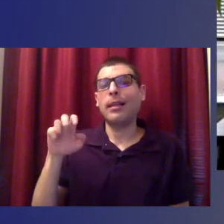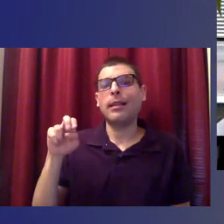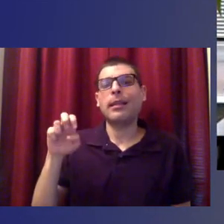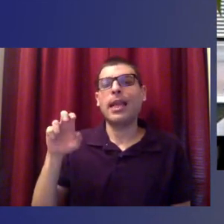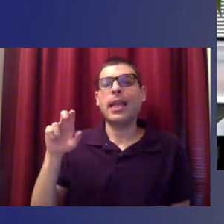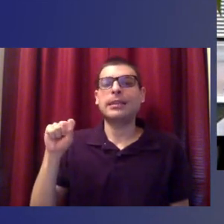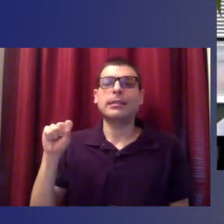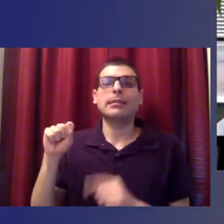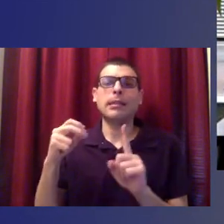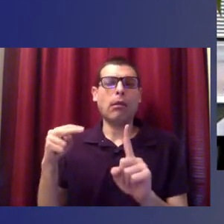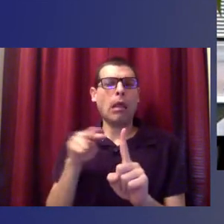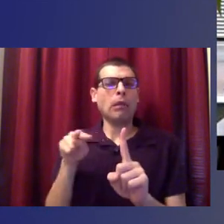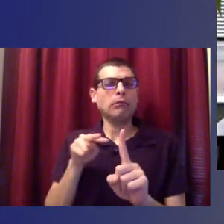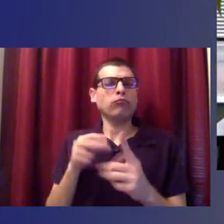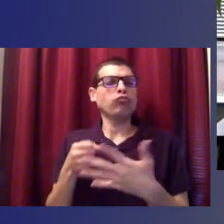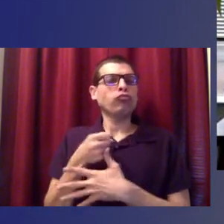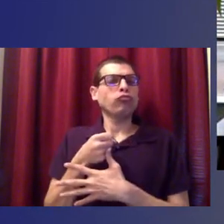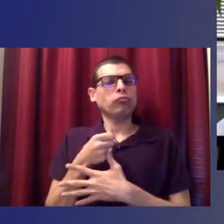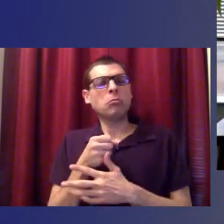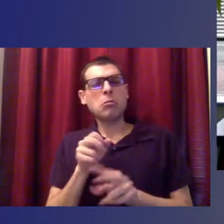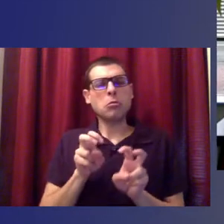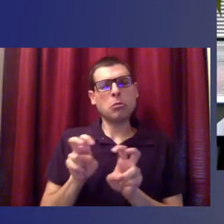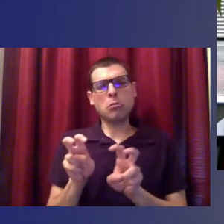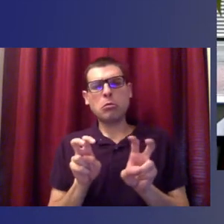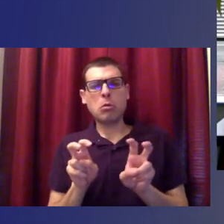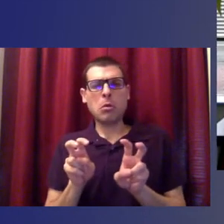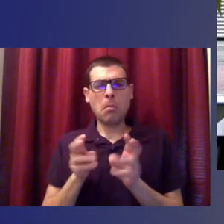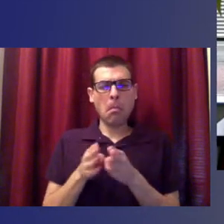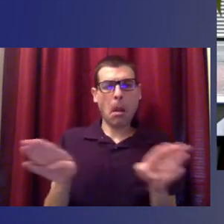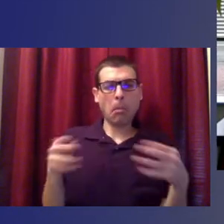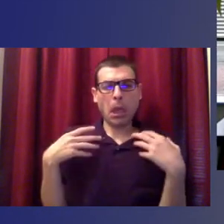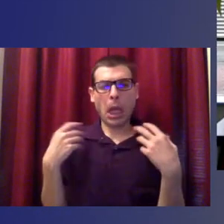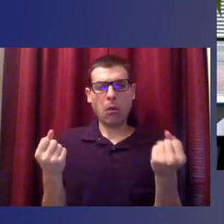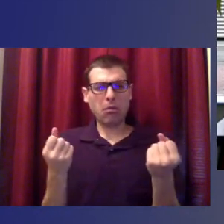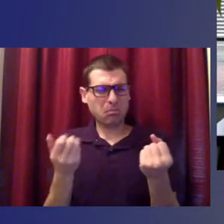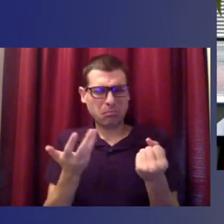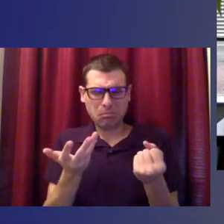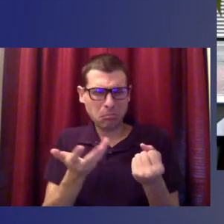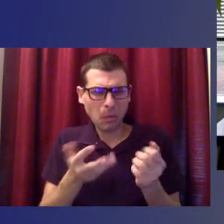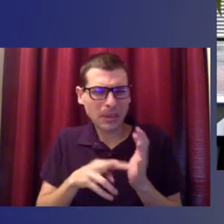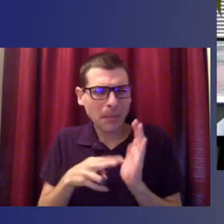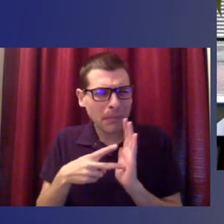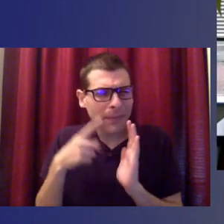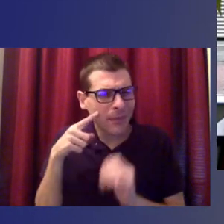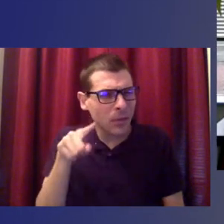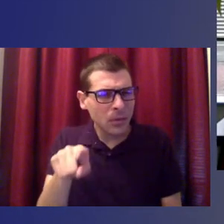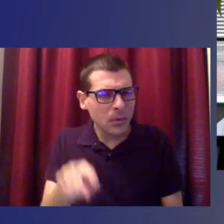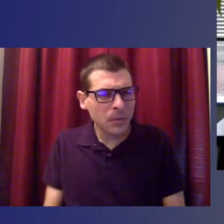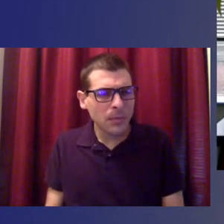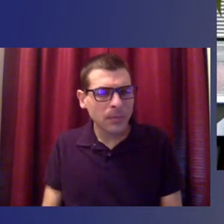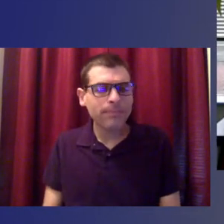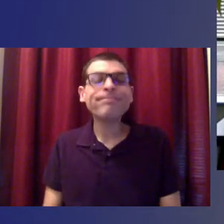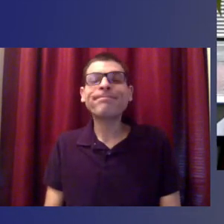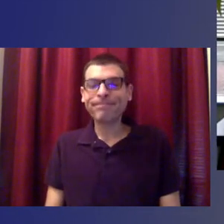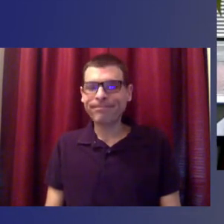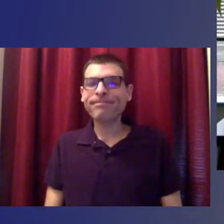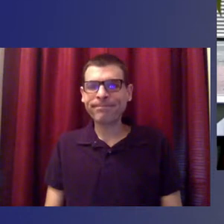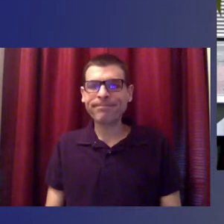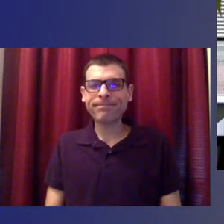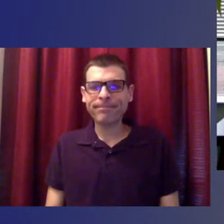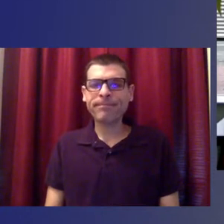out in the future a little bit. Yeah, that's a great question. I think people are throwing that phrase out a lot these